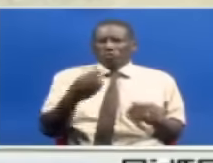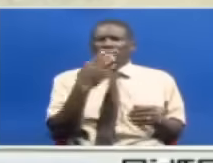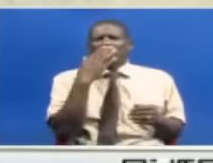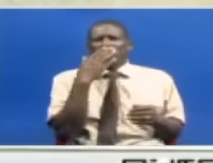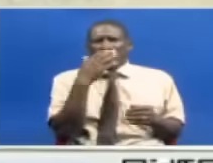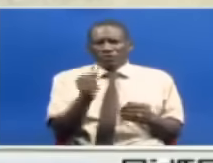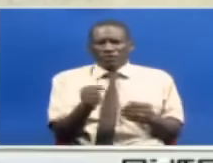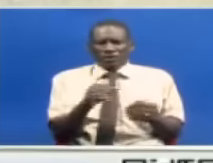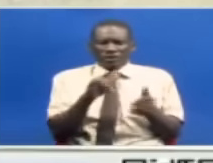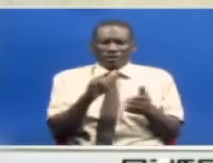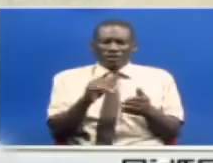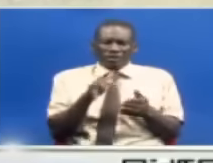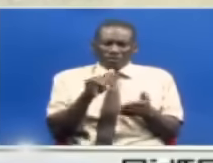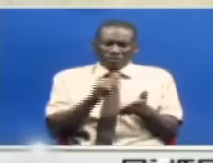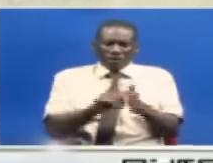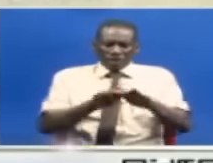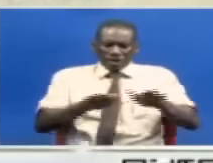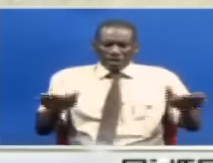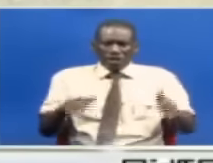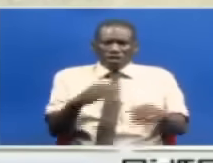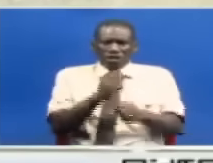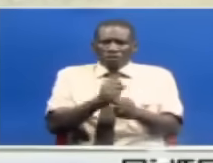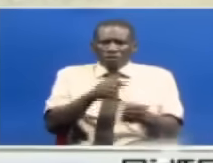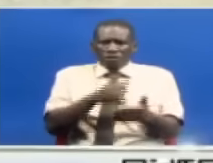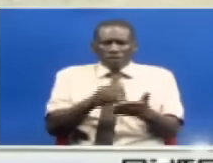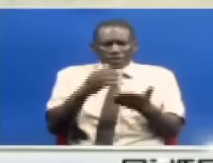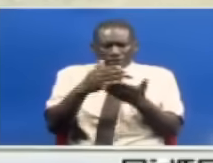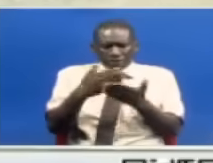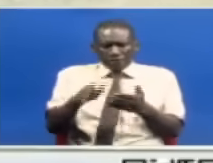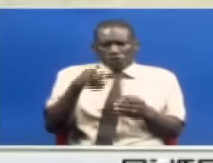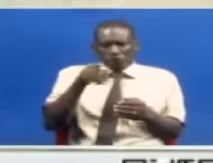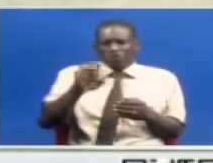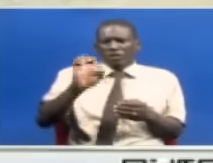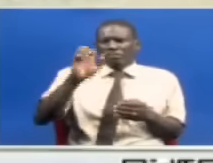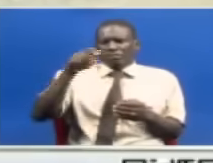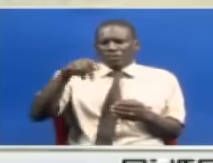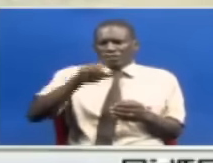that land and make it part of EPZ